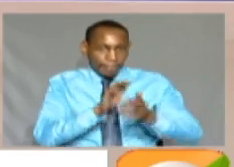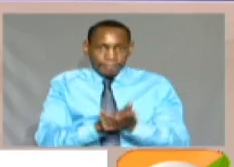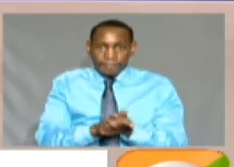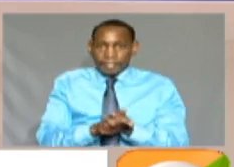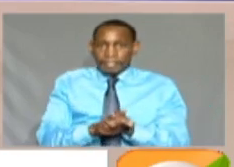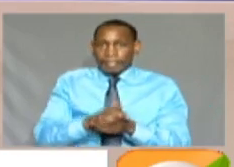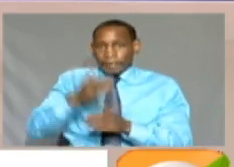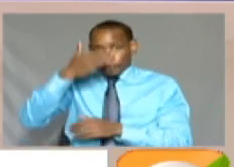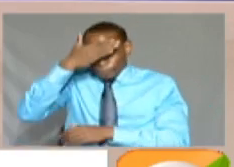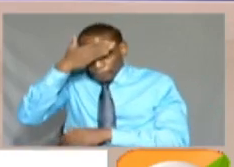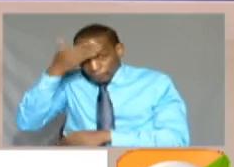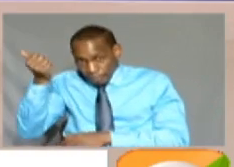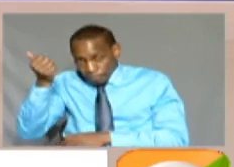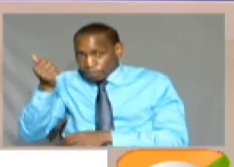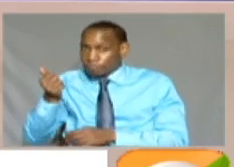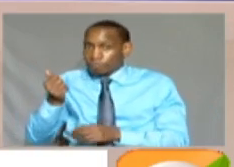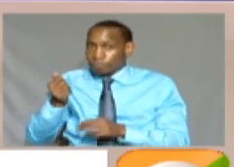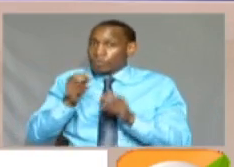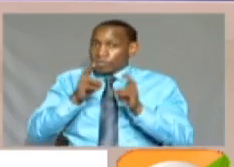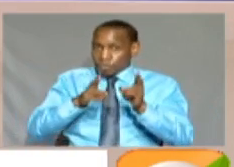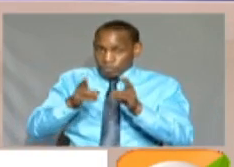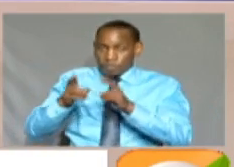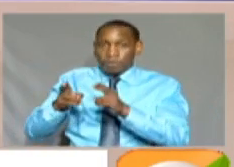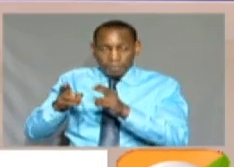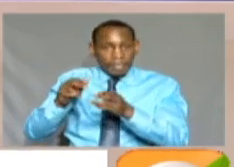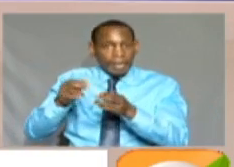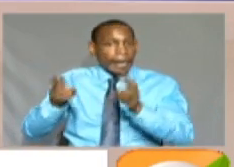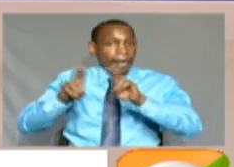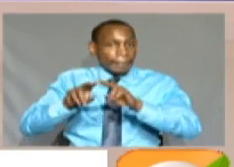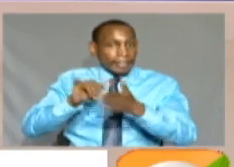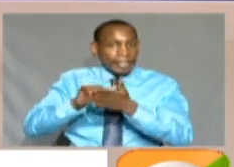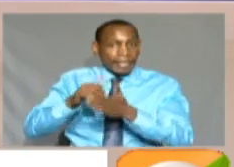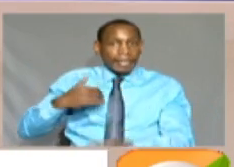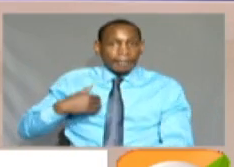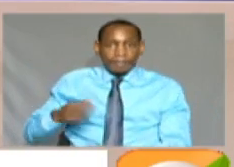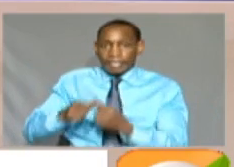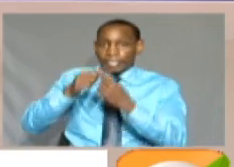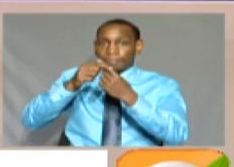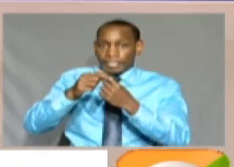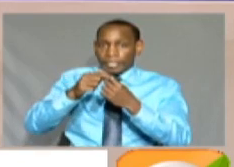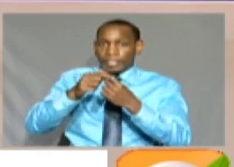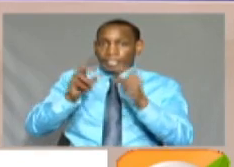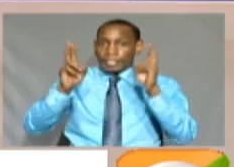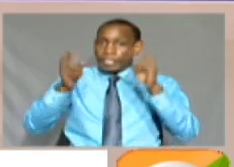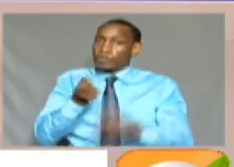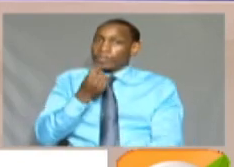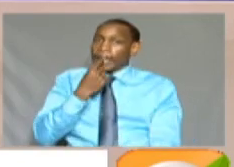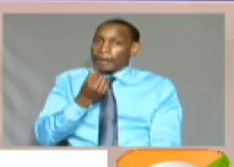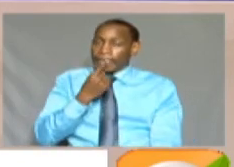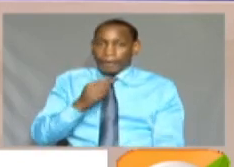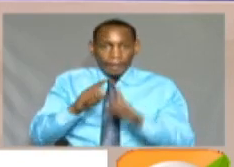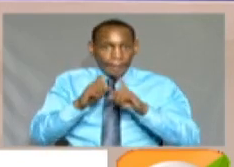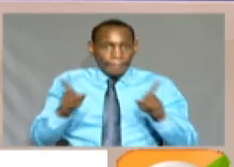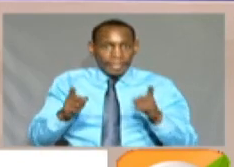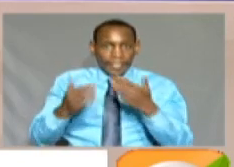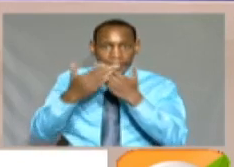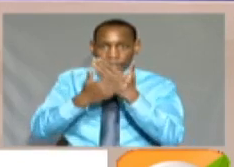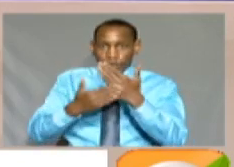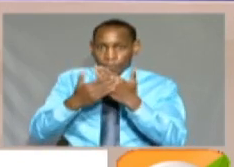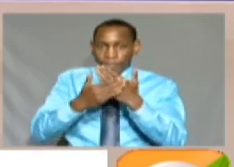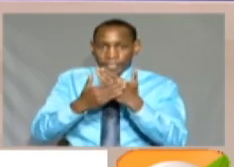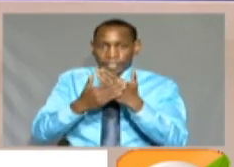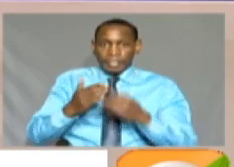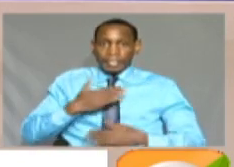Now, forgetfulness is a common human flaw that Jane possessed, especially when it came to medication. However, the computer